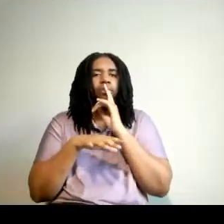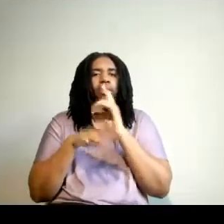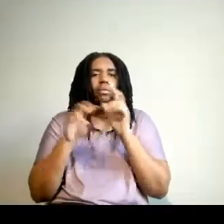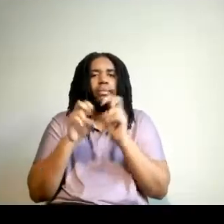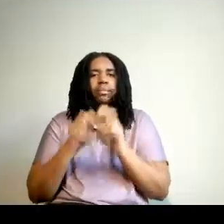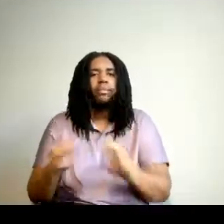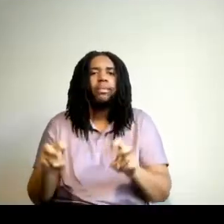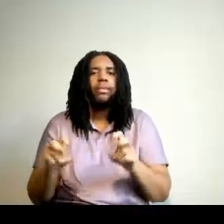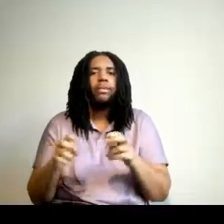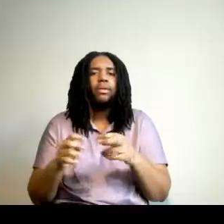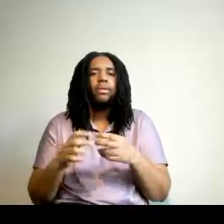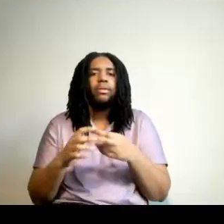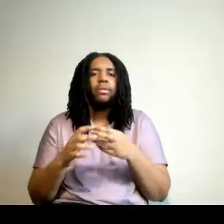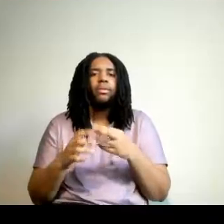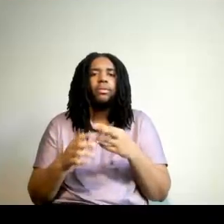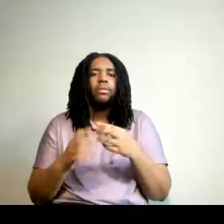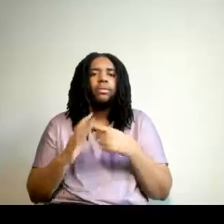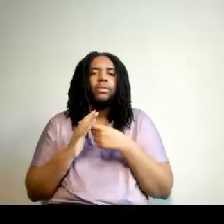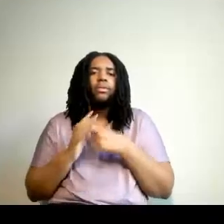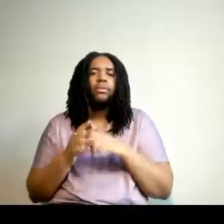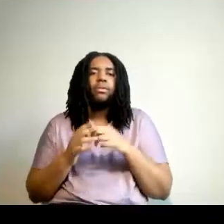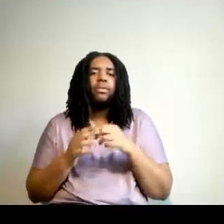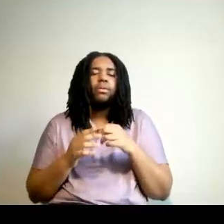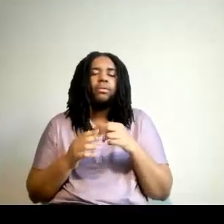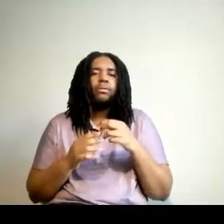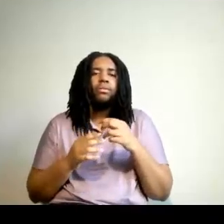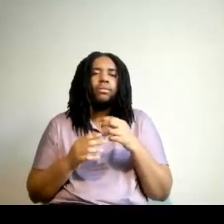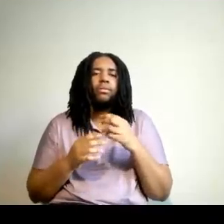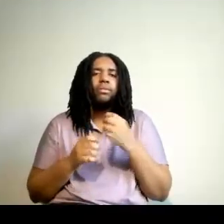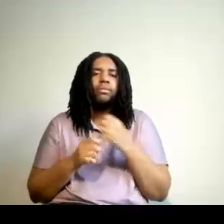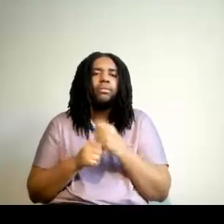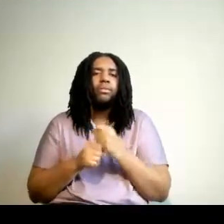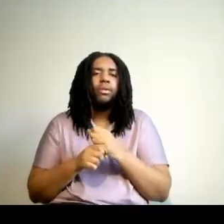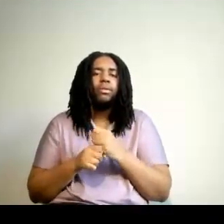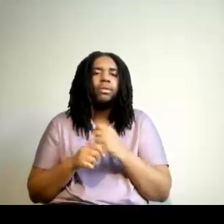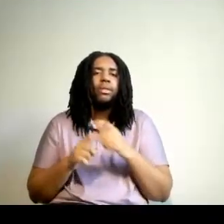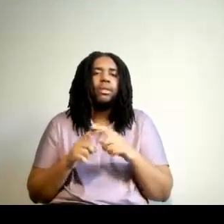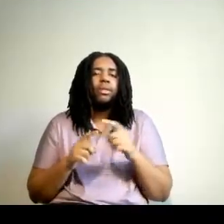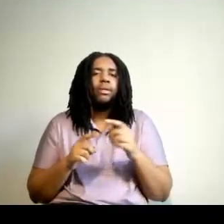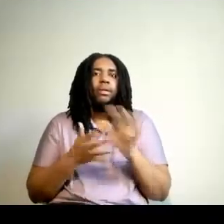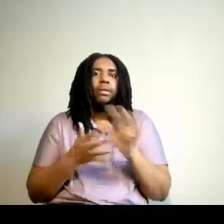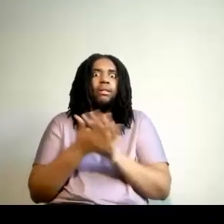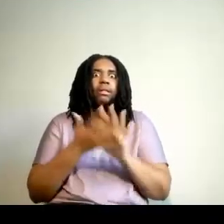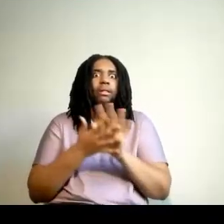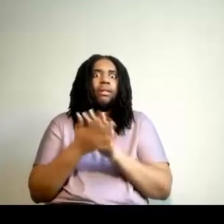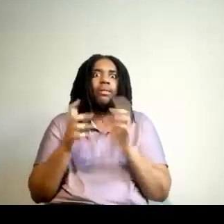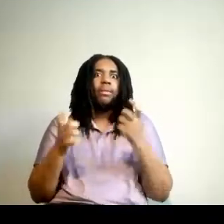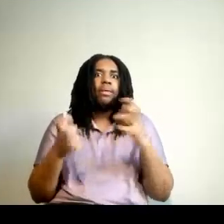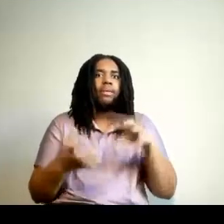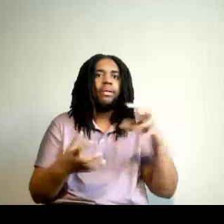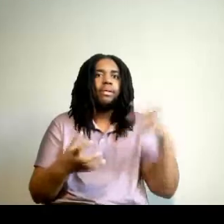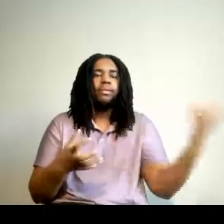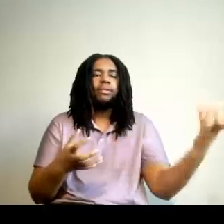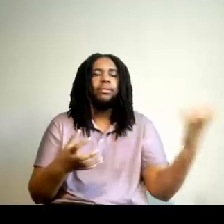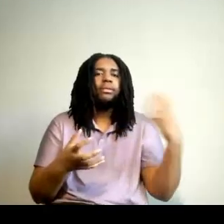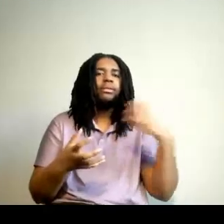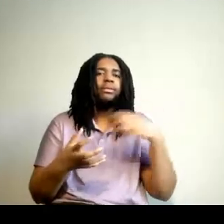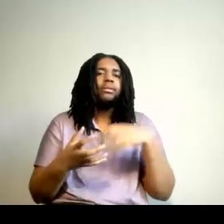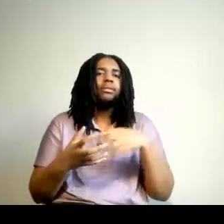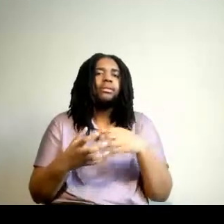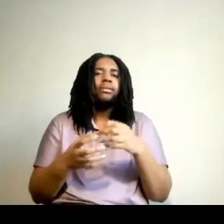inputs in and it made a bigger mess, a bigger place for us to have discussions and a bigger place for us to